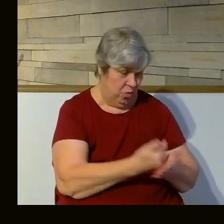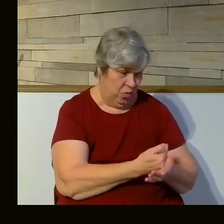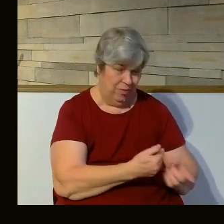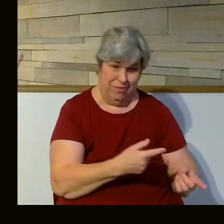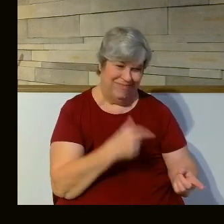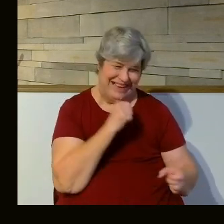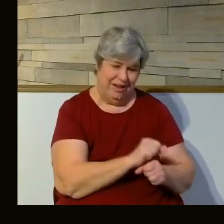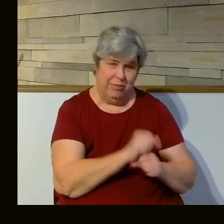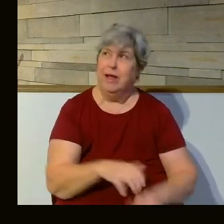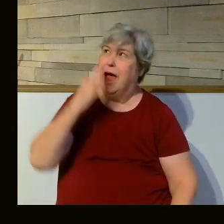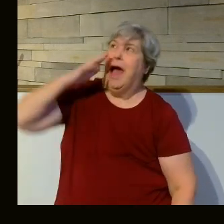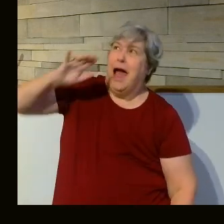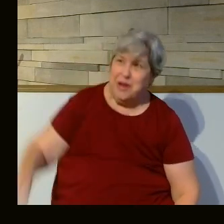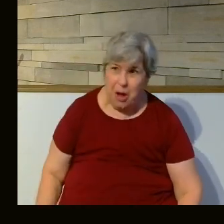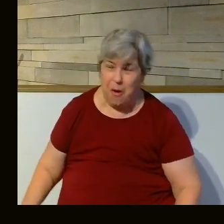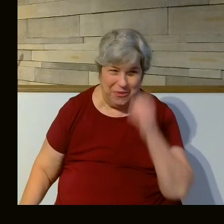not working. It's like,